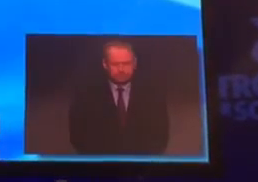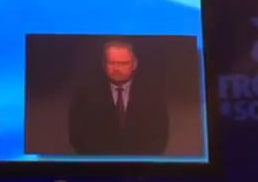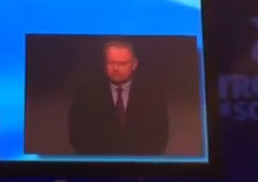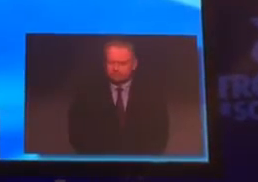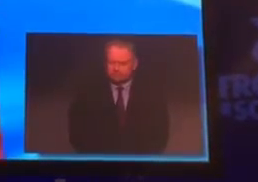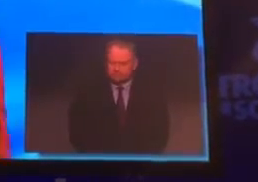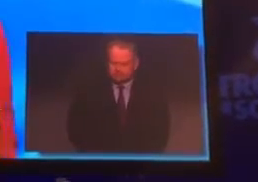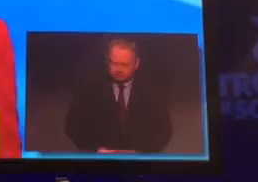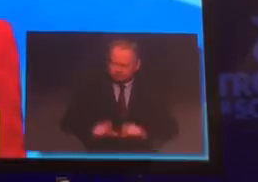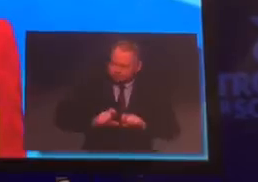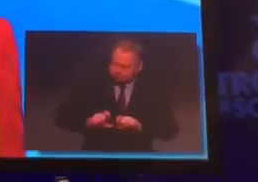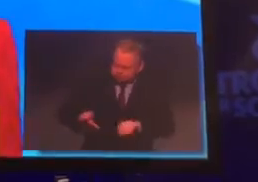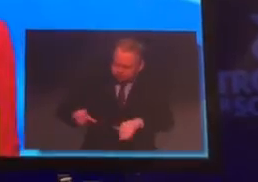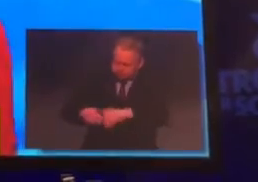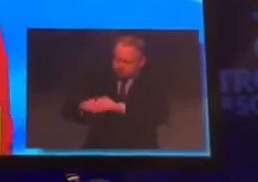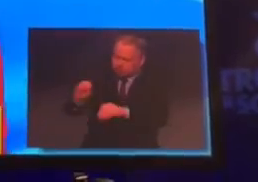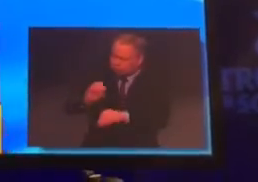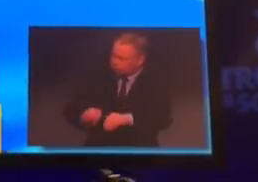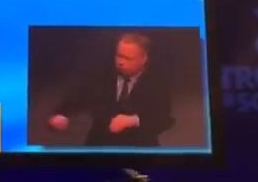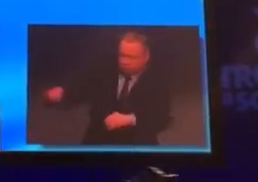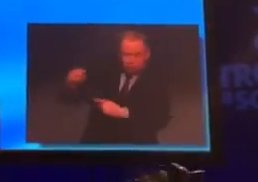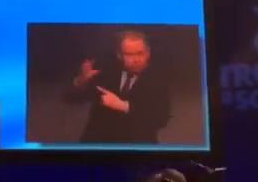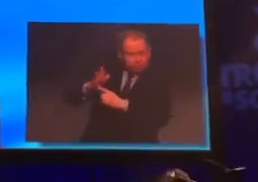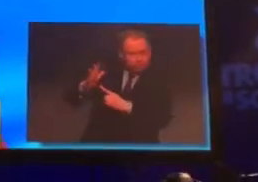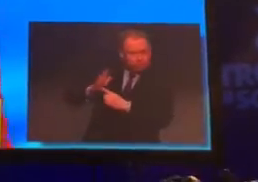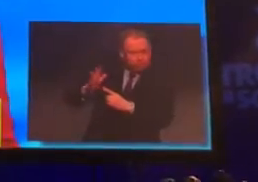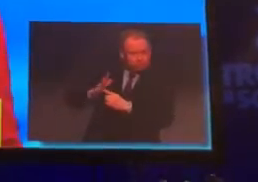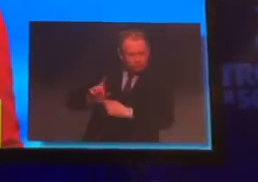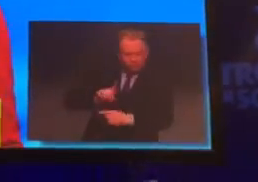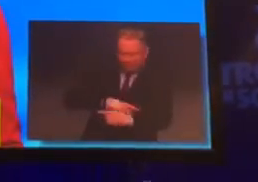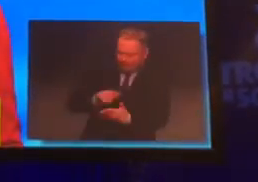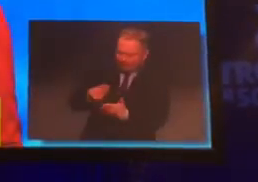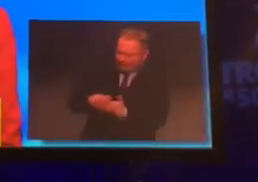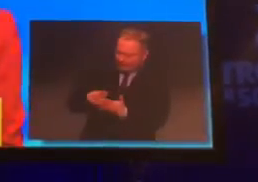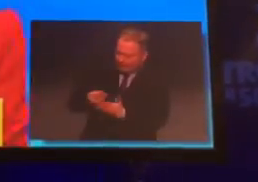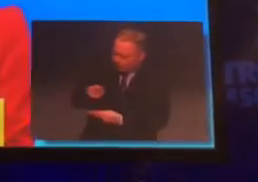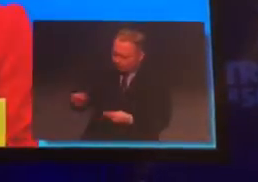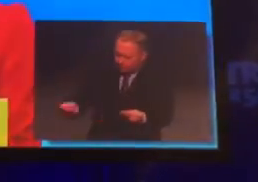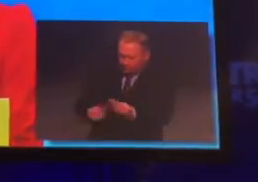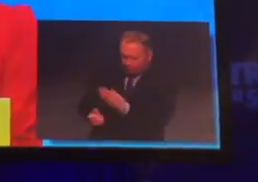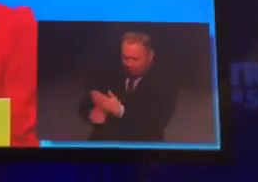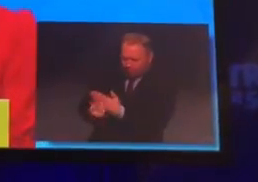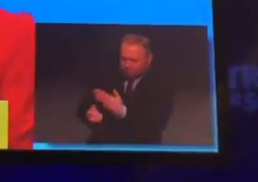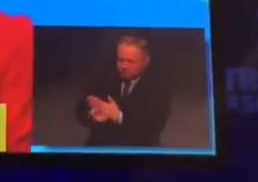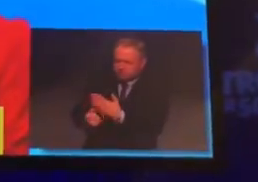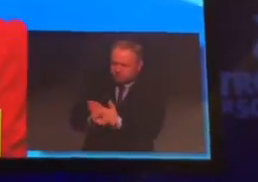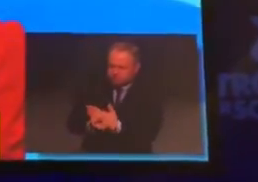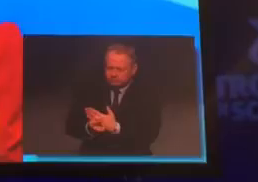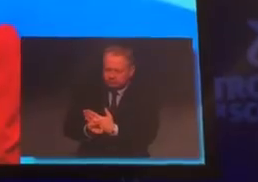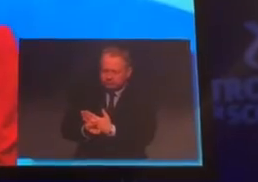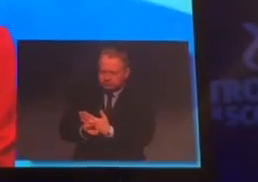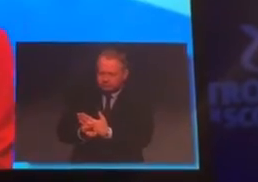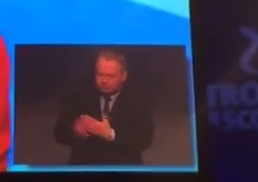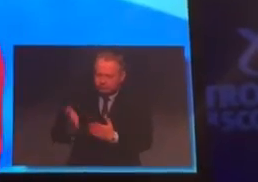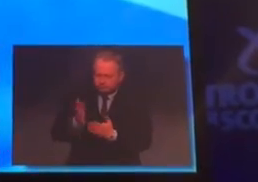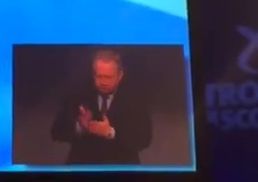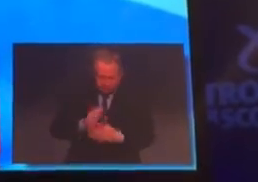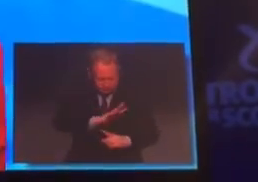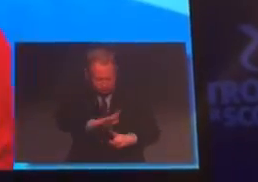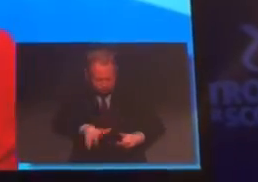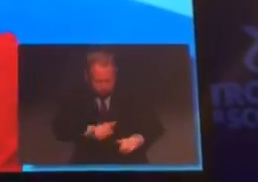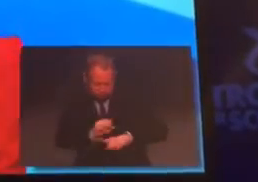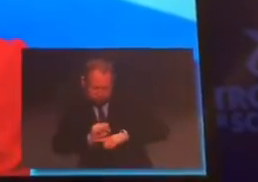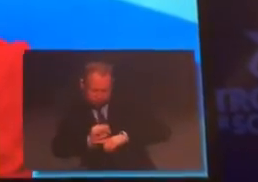place in Europe matters. It matters for the economic opportunities it gives us and for the social protections it